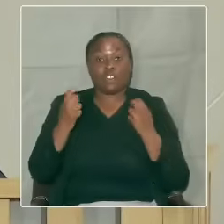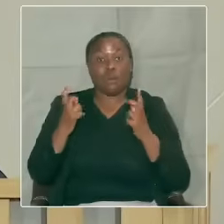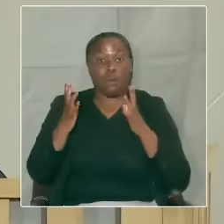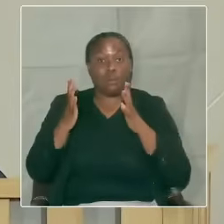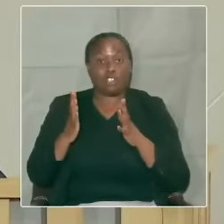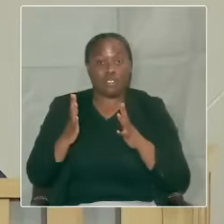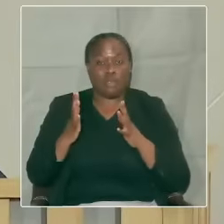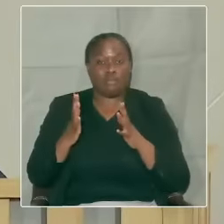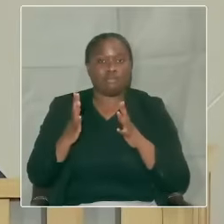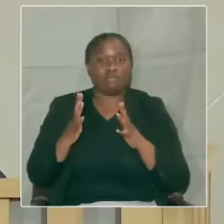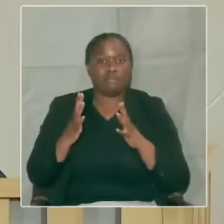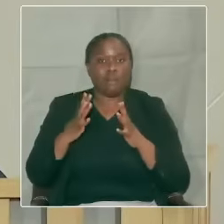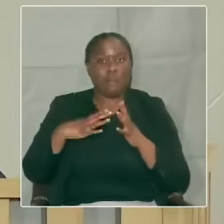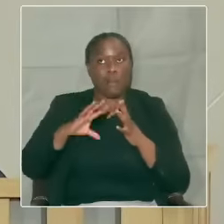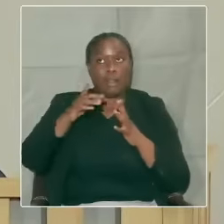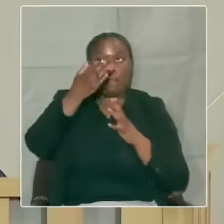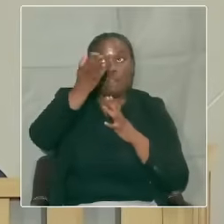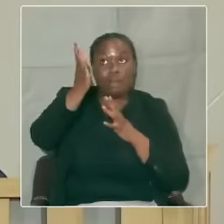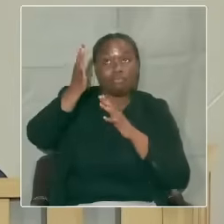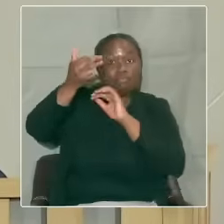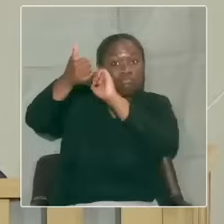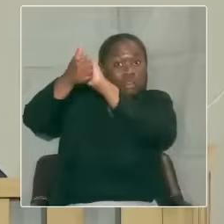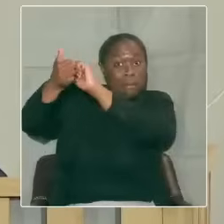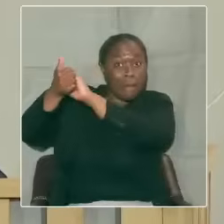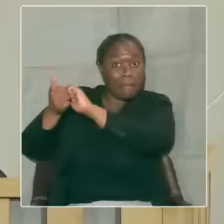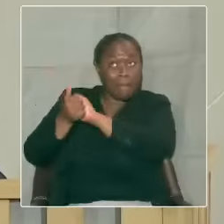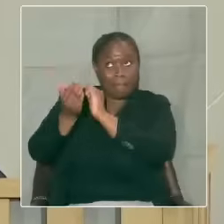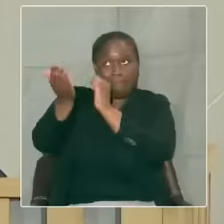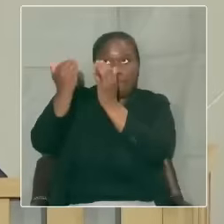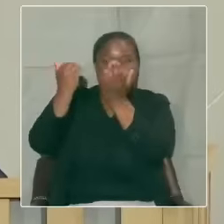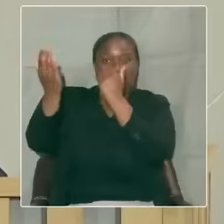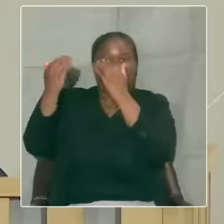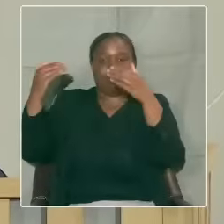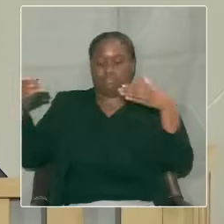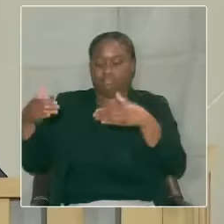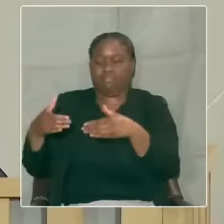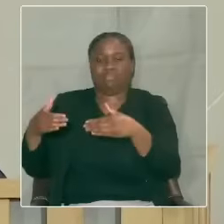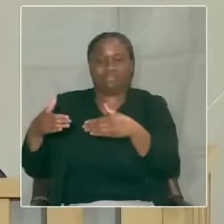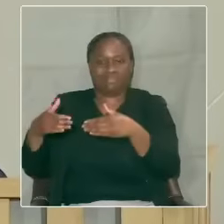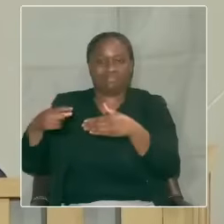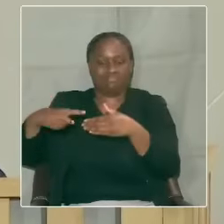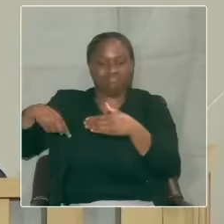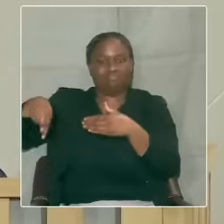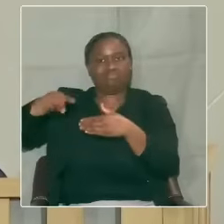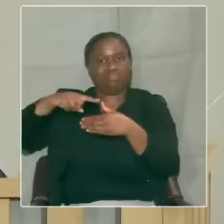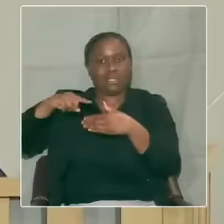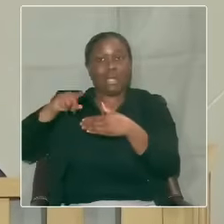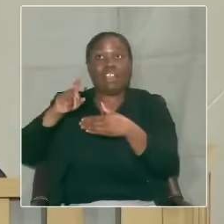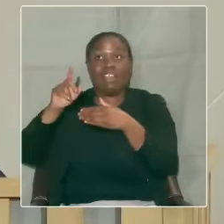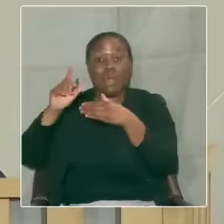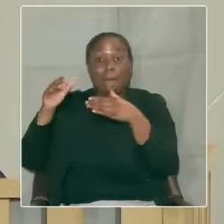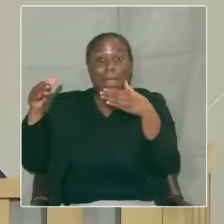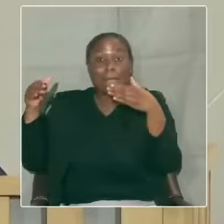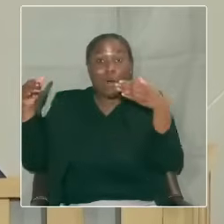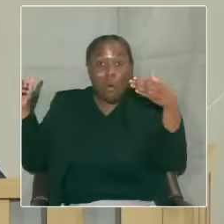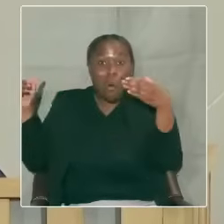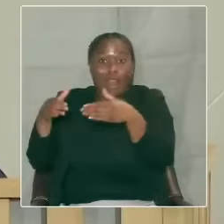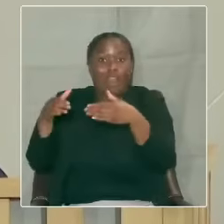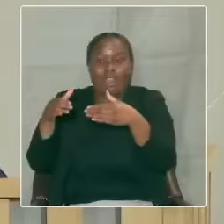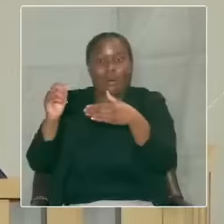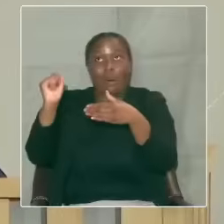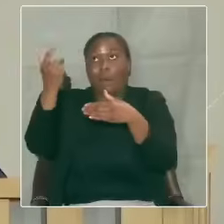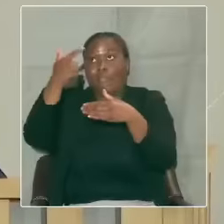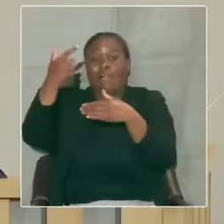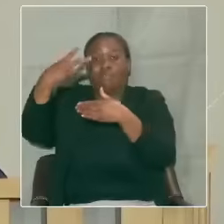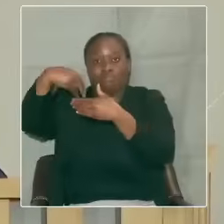to bring his counterparts on board, which actually they did the analysis together to